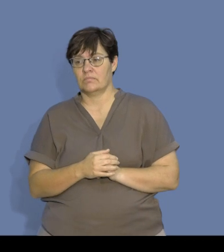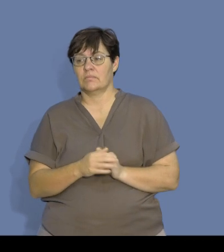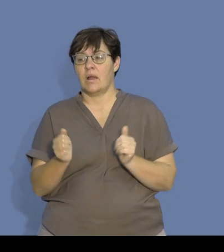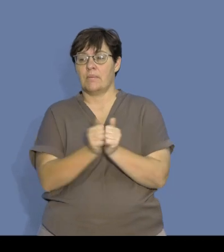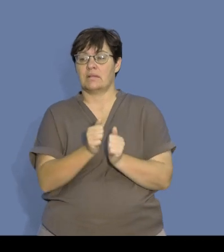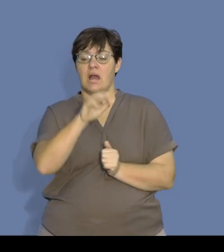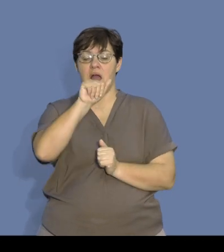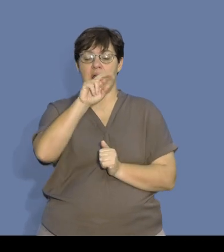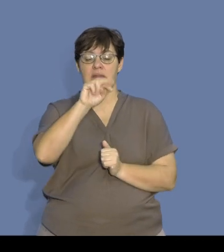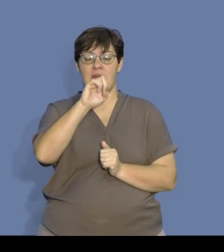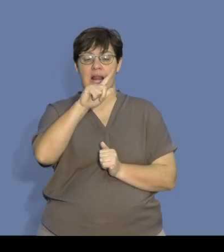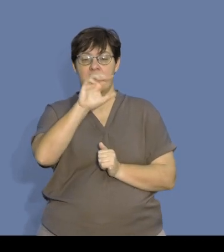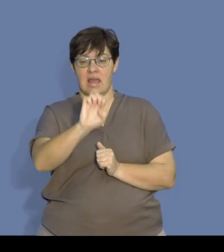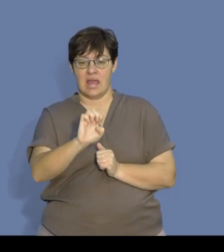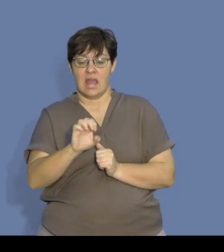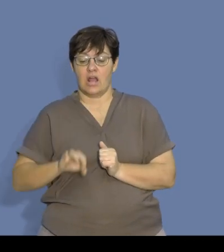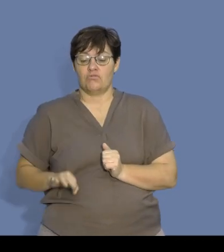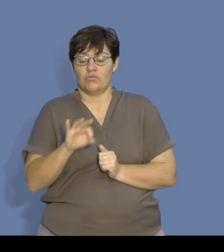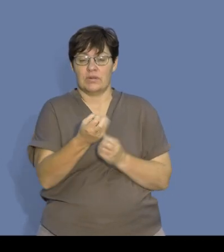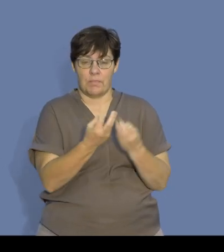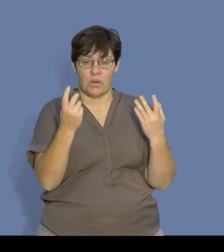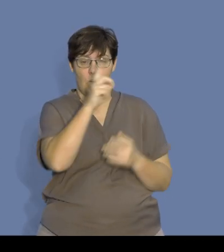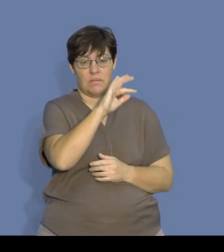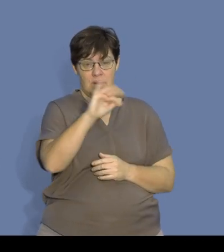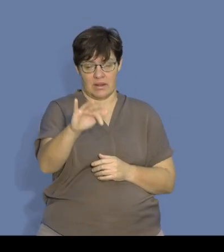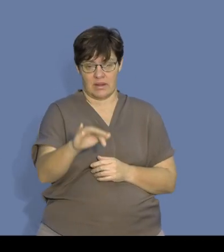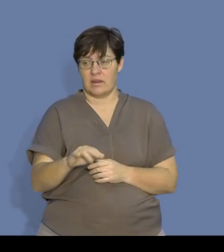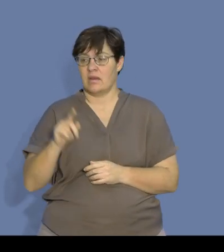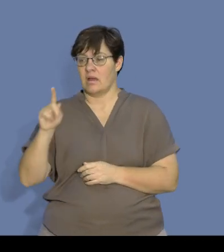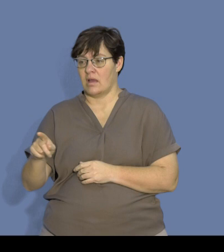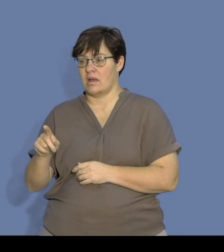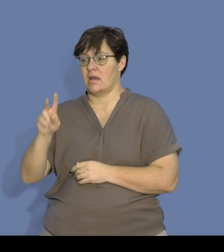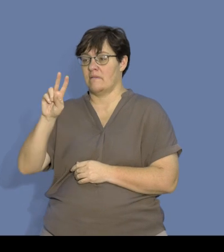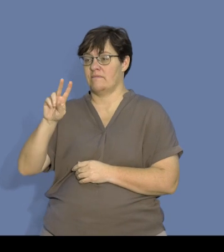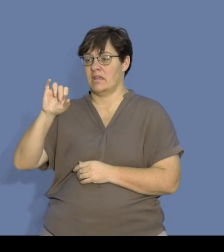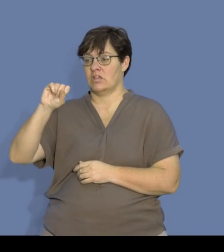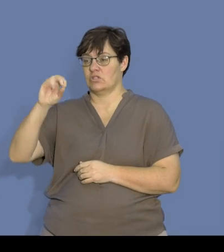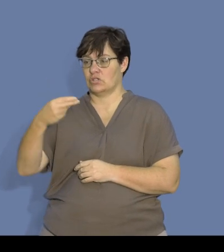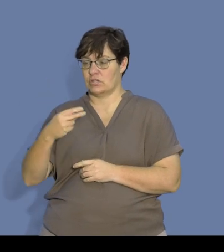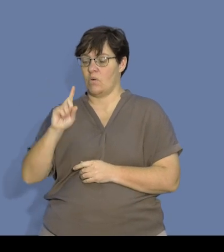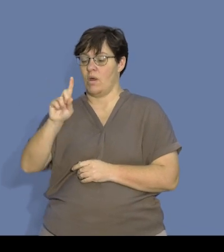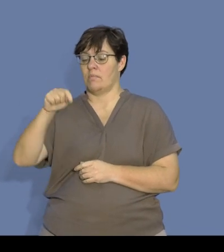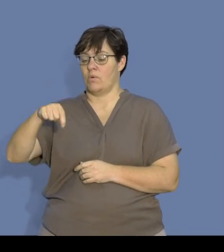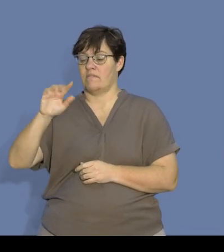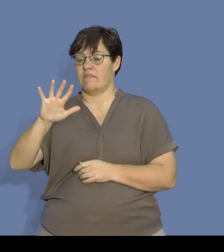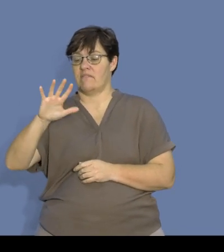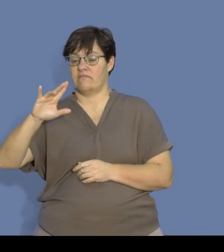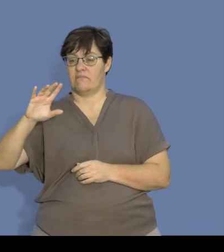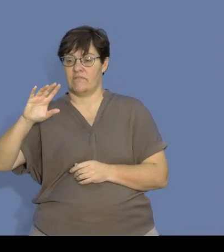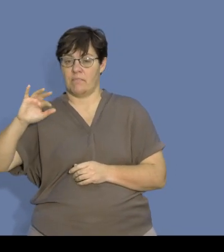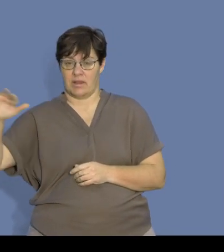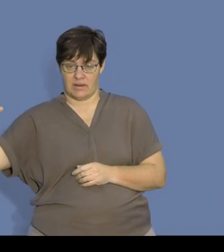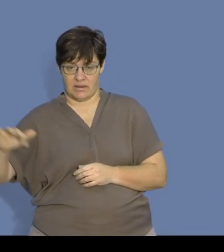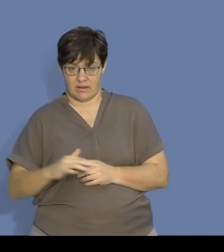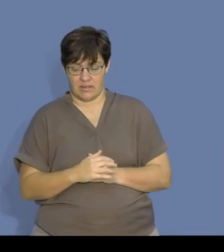of you, partner Anele contributed 1 million, while partner Vish contributed